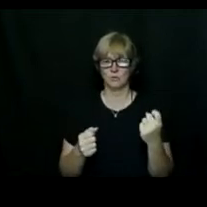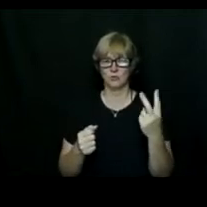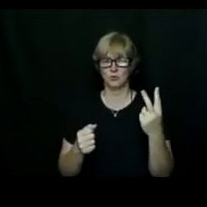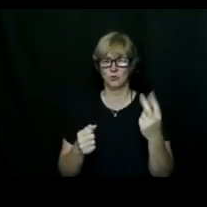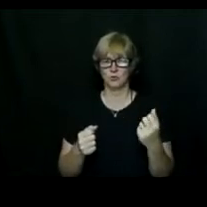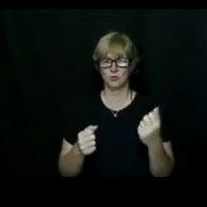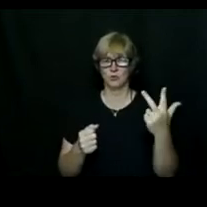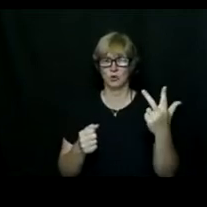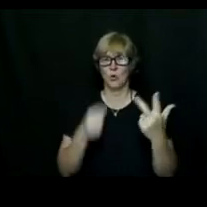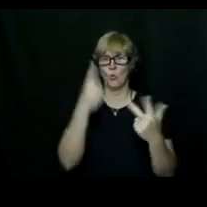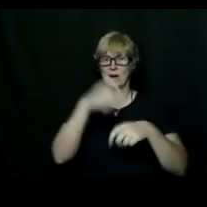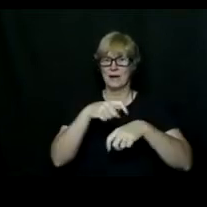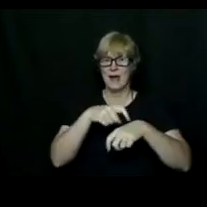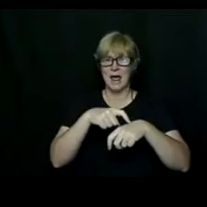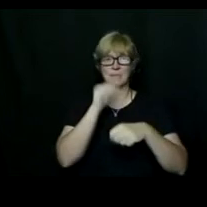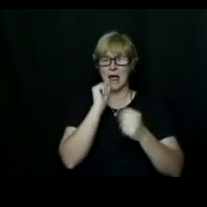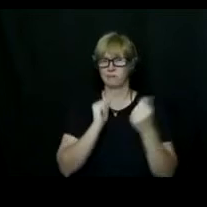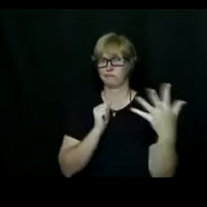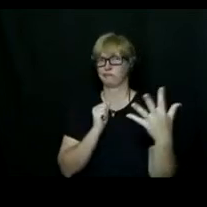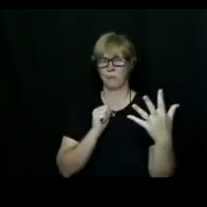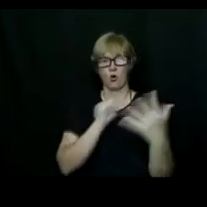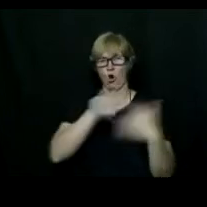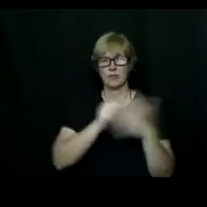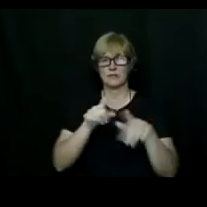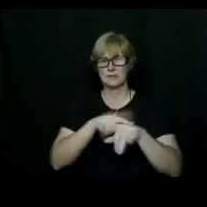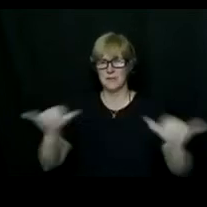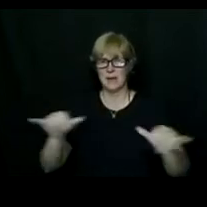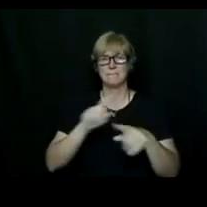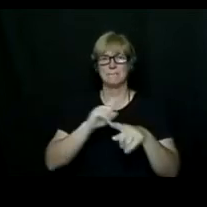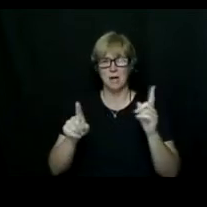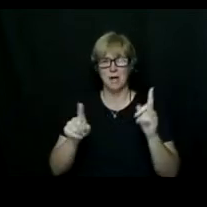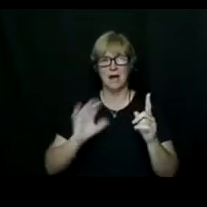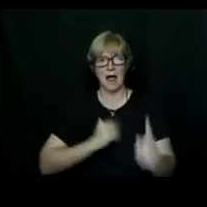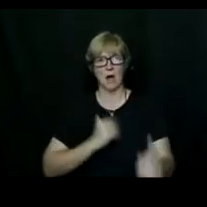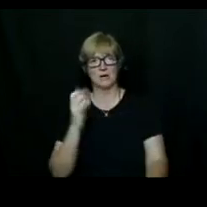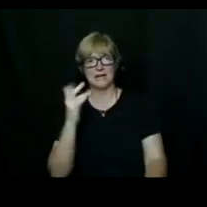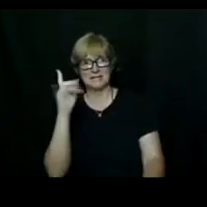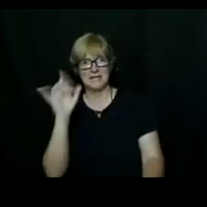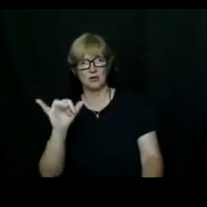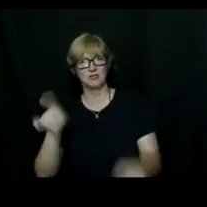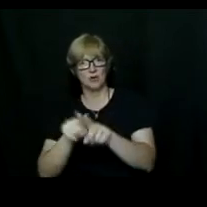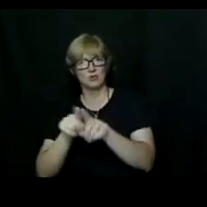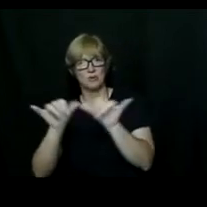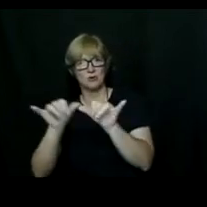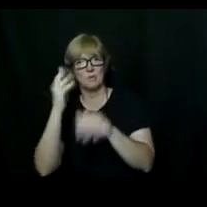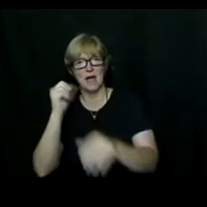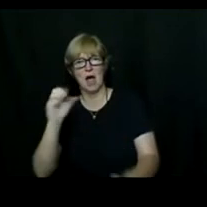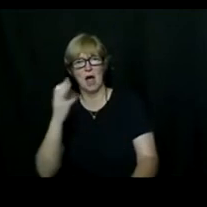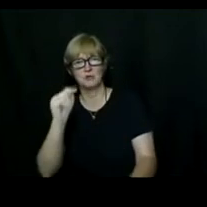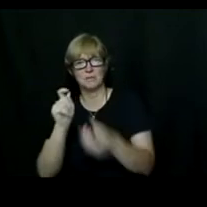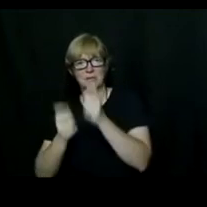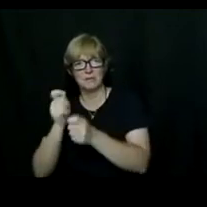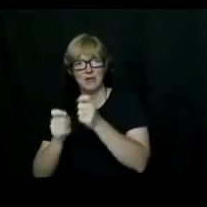not uncoordinated. And dexterity, which is also sometimes measured via object manipulation, and that might be relevant when we